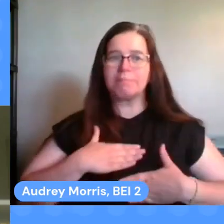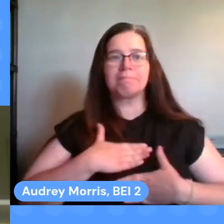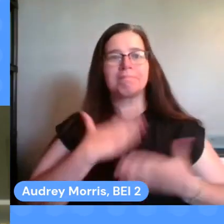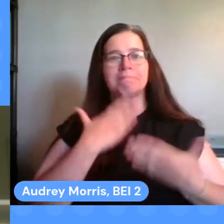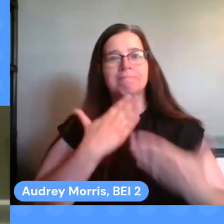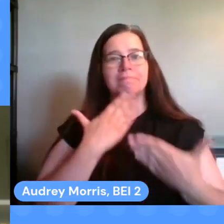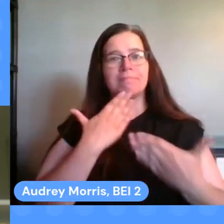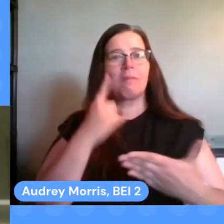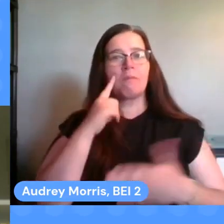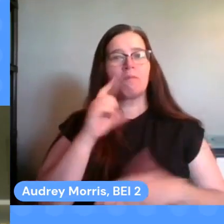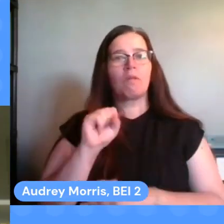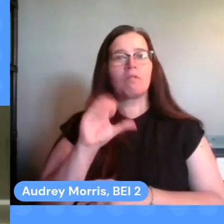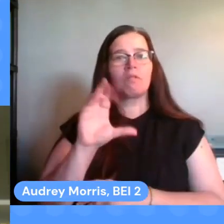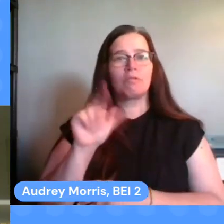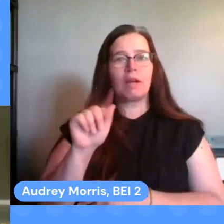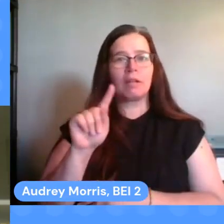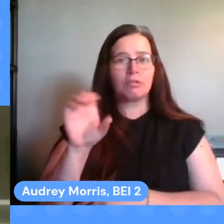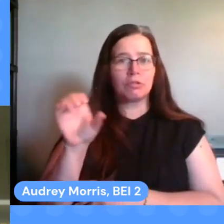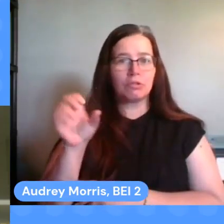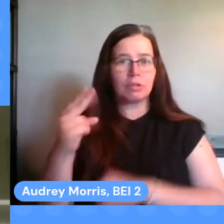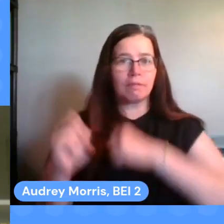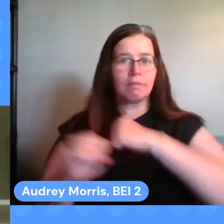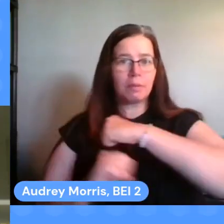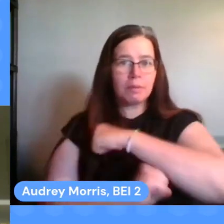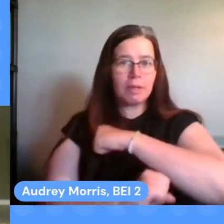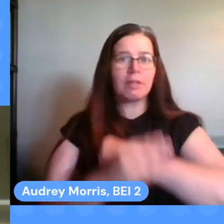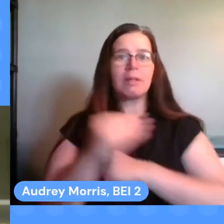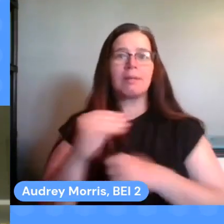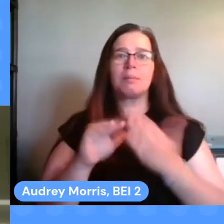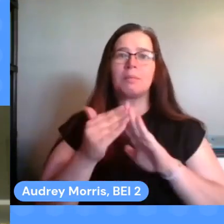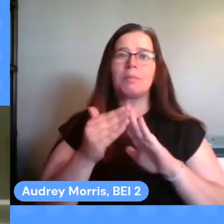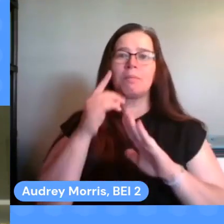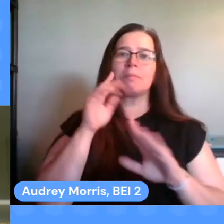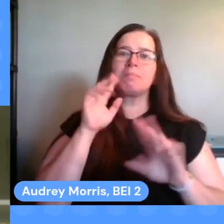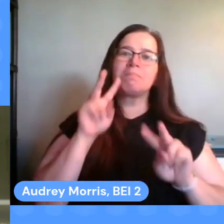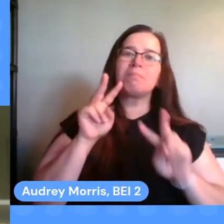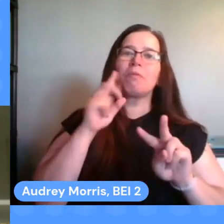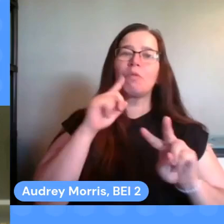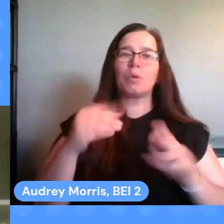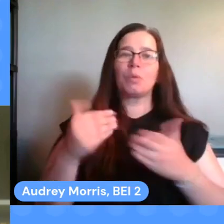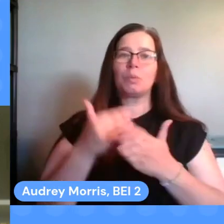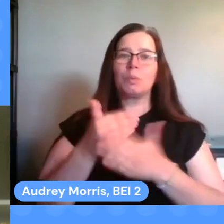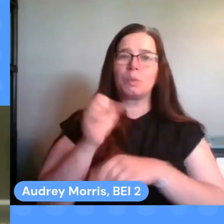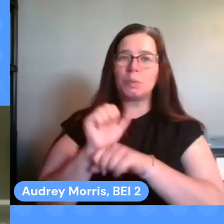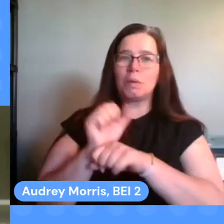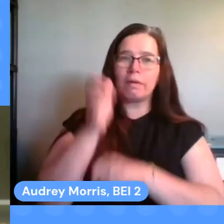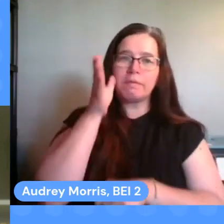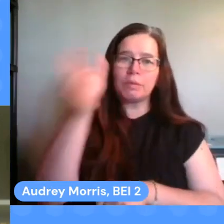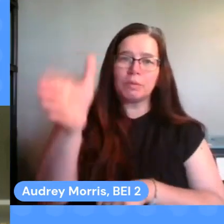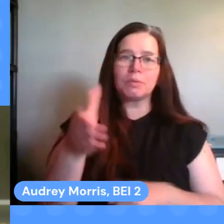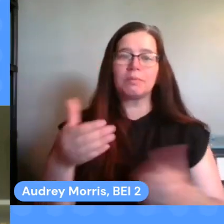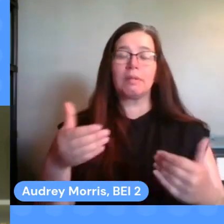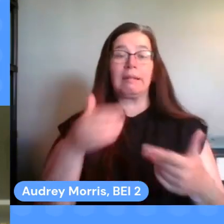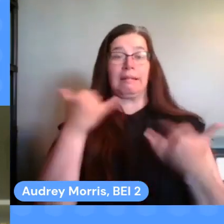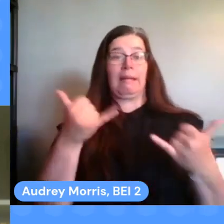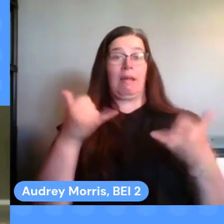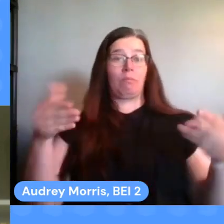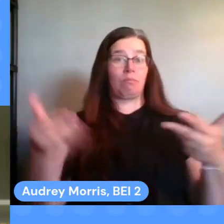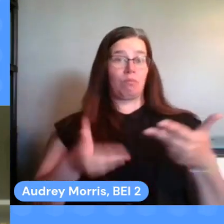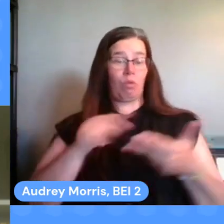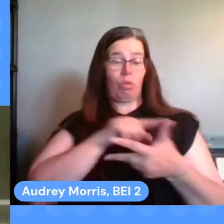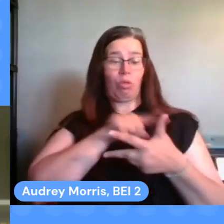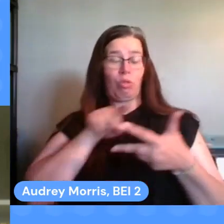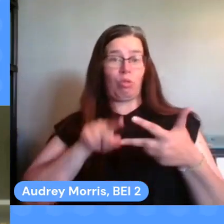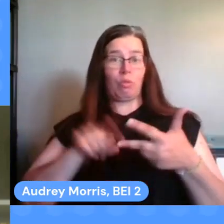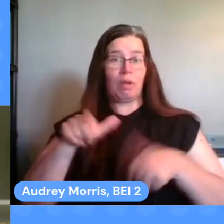and the Scratch community and excitement over the new work and features ahead. And now I'd like to introduce three longtime Scratch friends